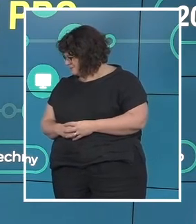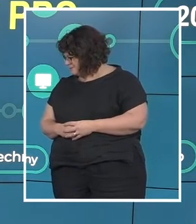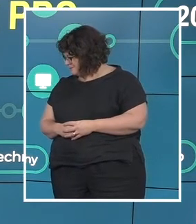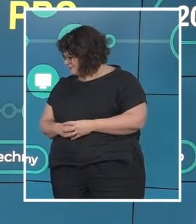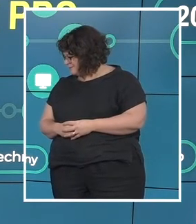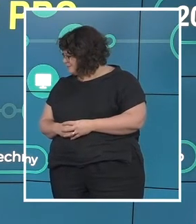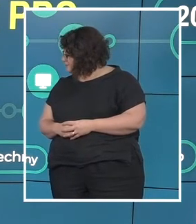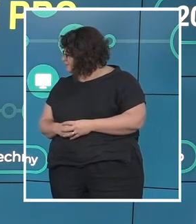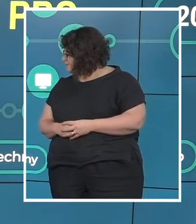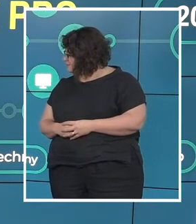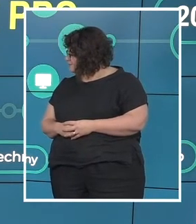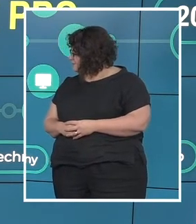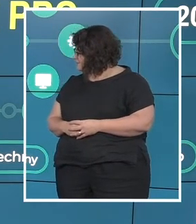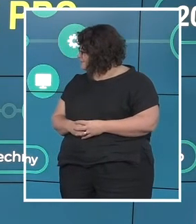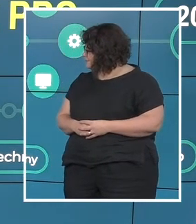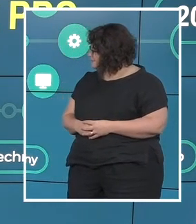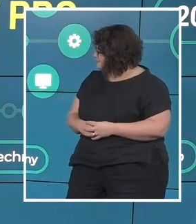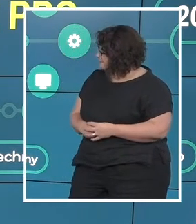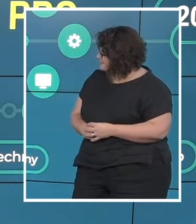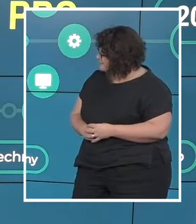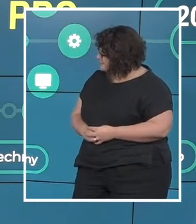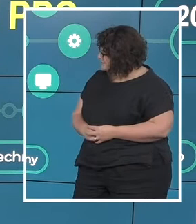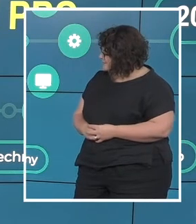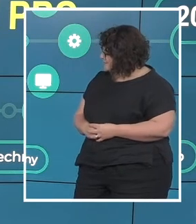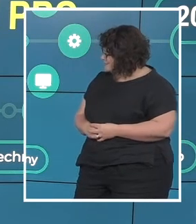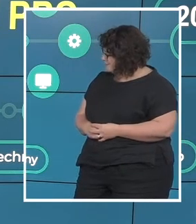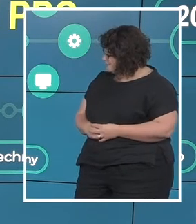watching the questions in the other room, actually.